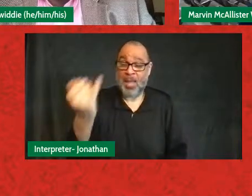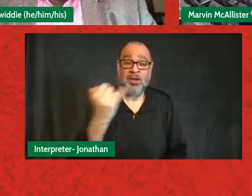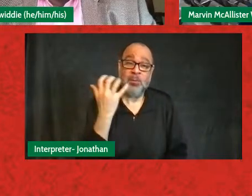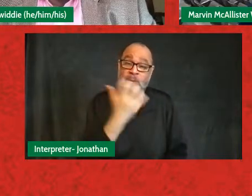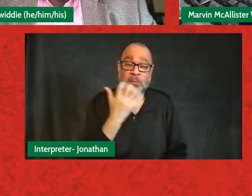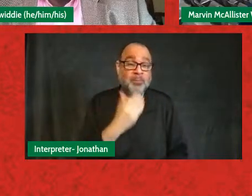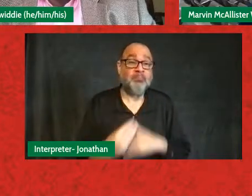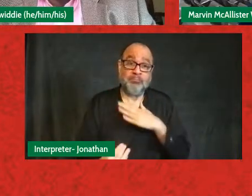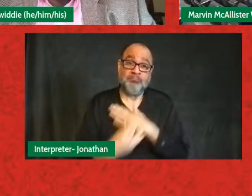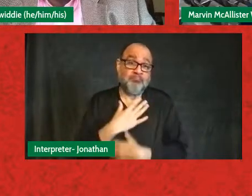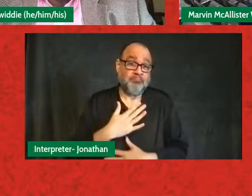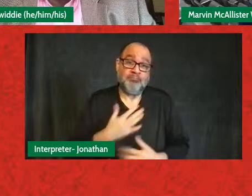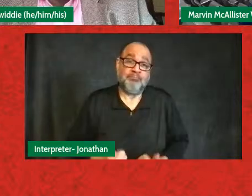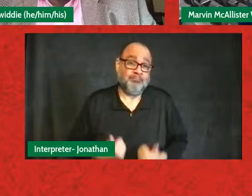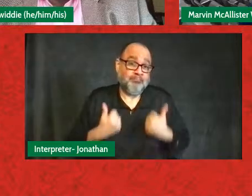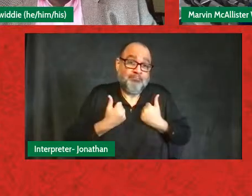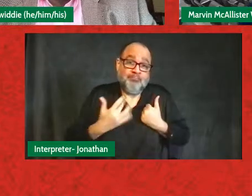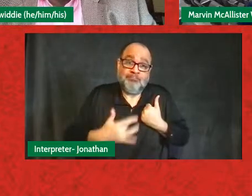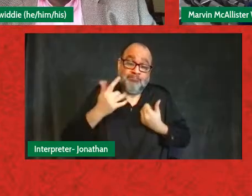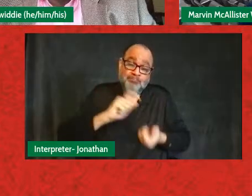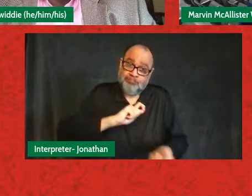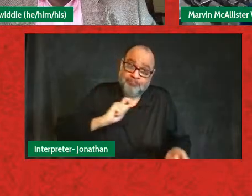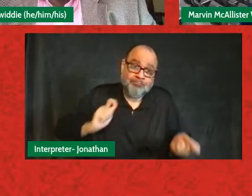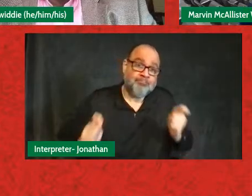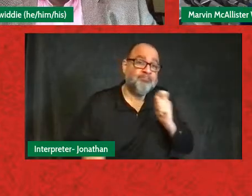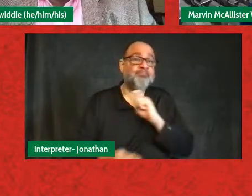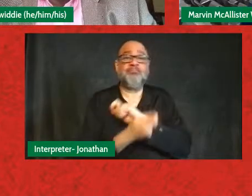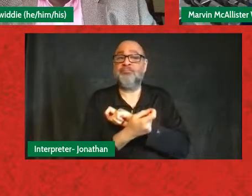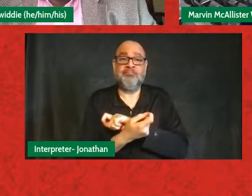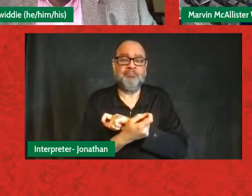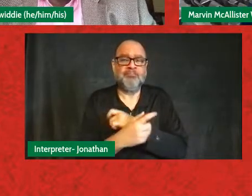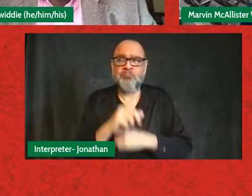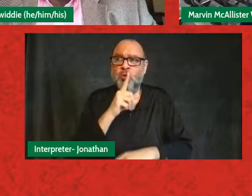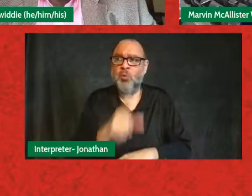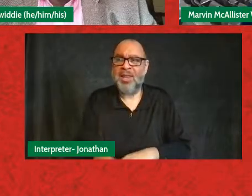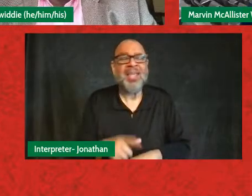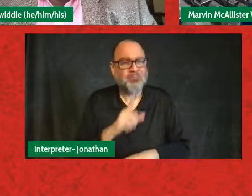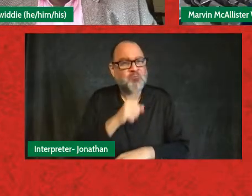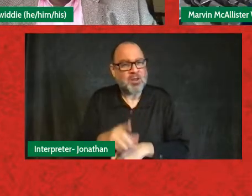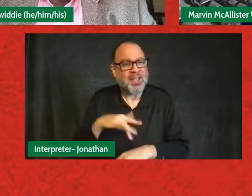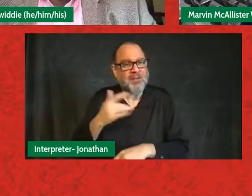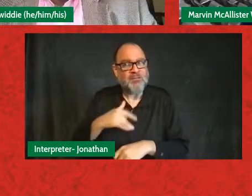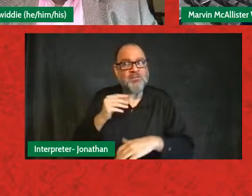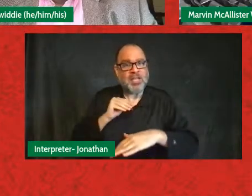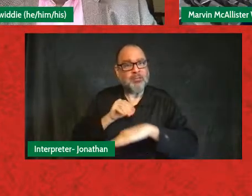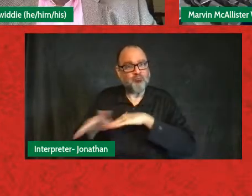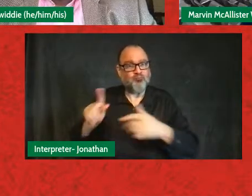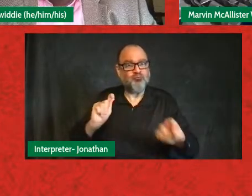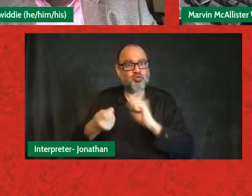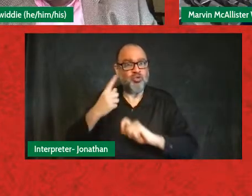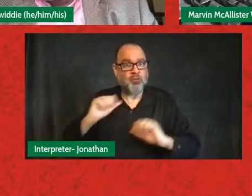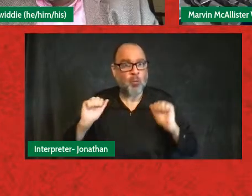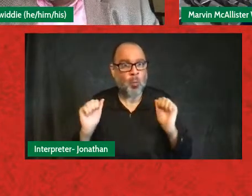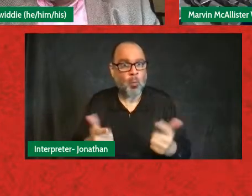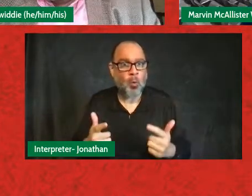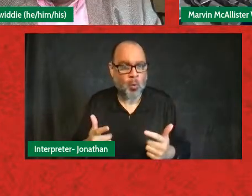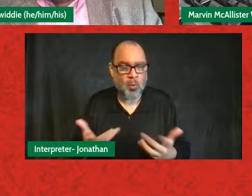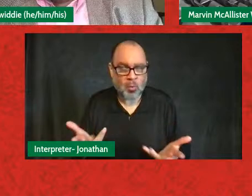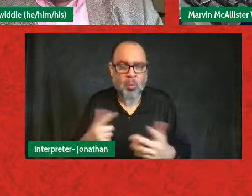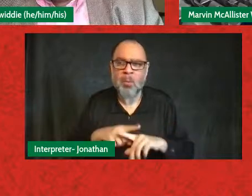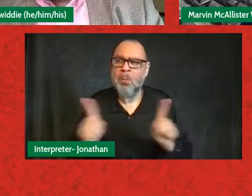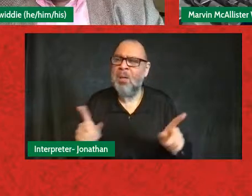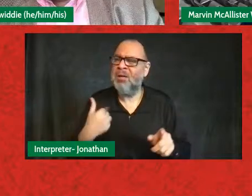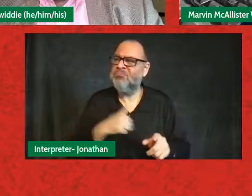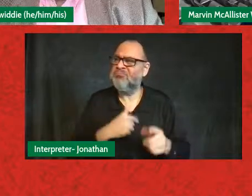life-changing, transformative in every way. I think for everybody in the room, but I think part of it too, as we're talking about this idea of what